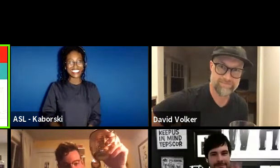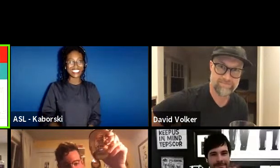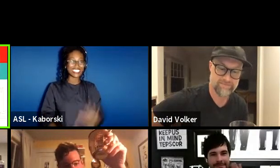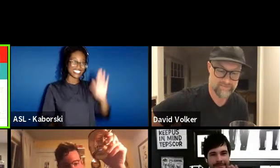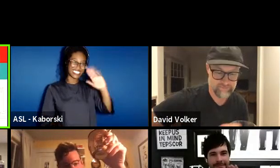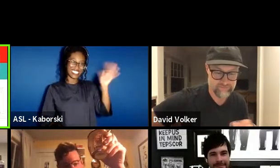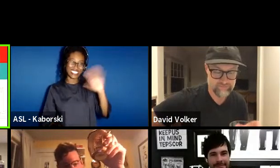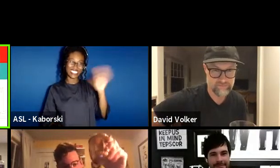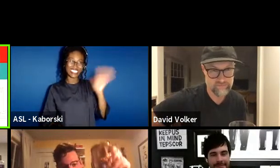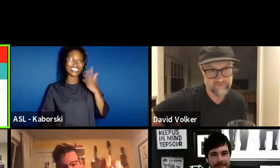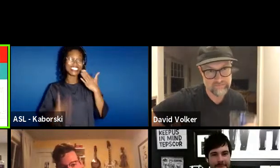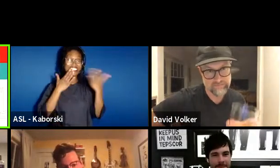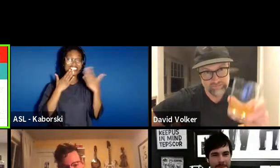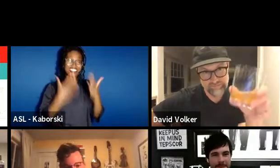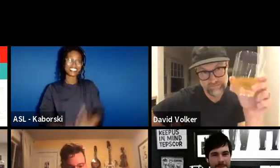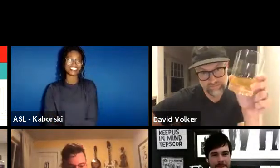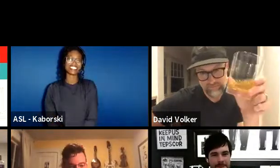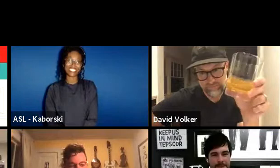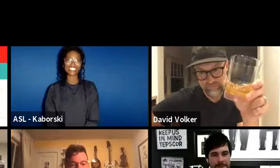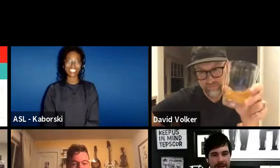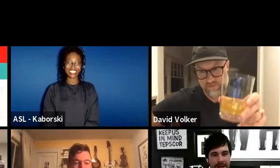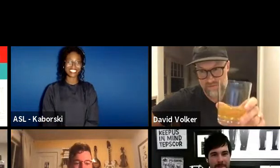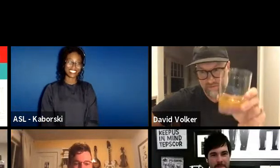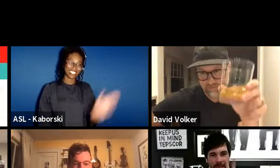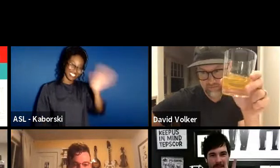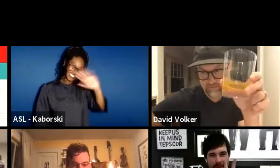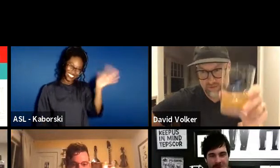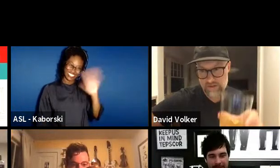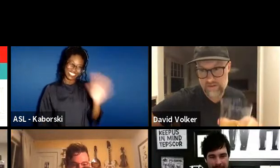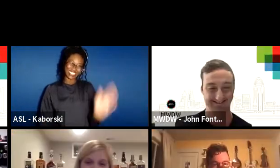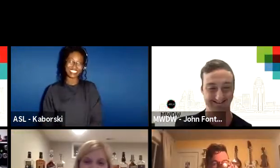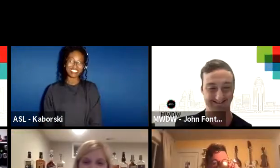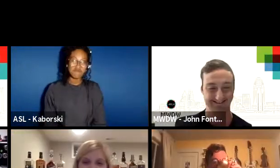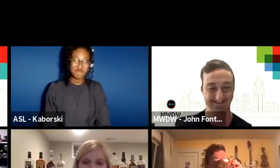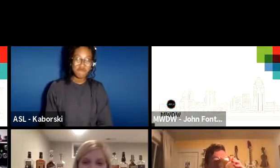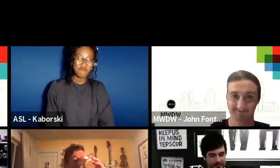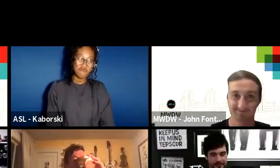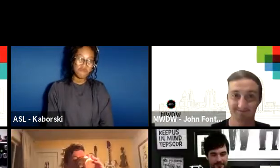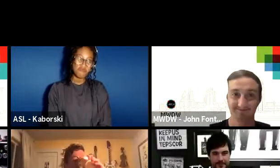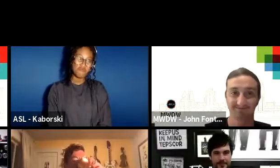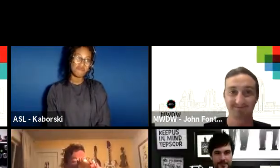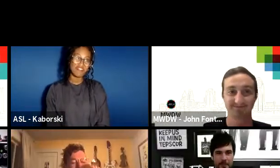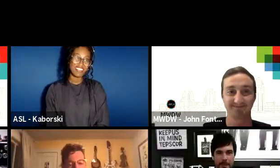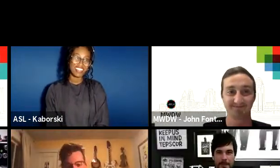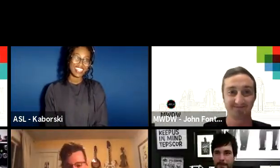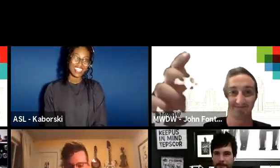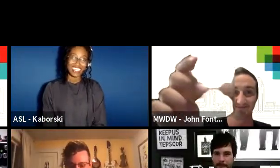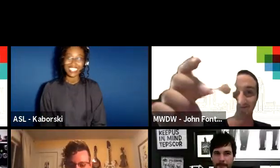Thanks so much. Thank you. Cheers. Thank you. Cheers. Cheers.